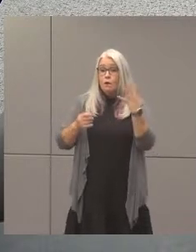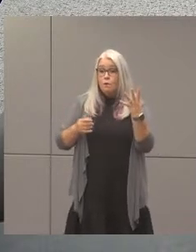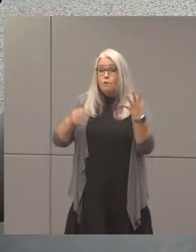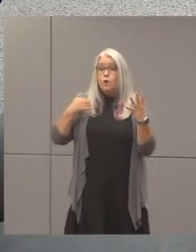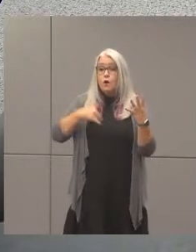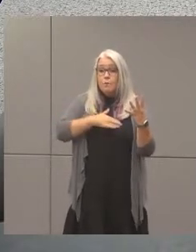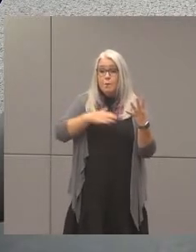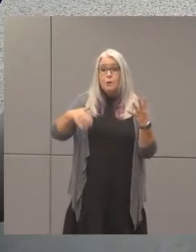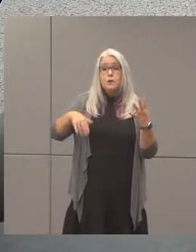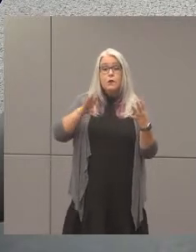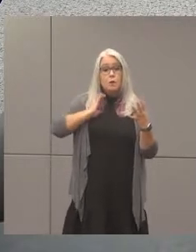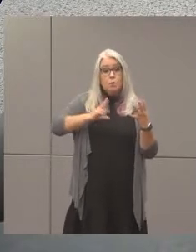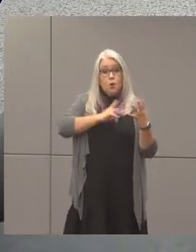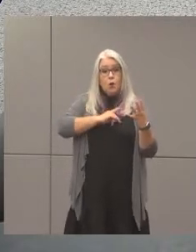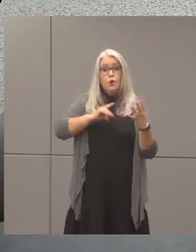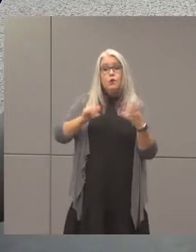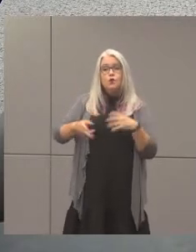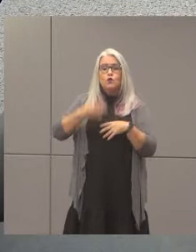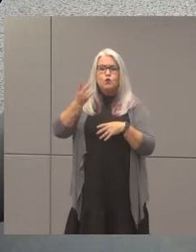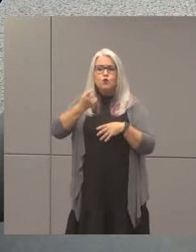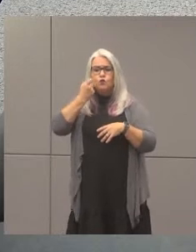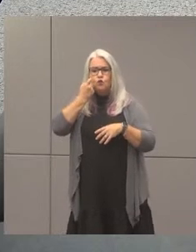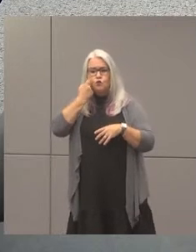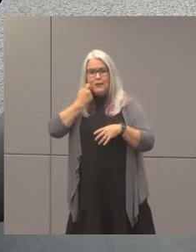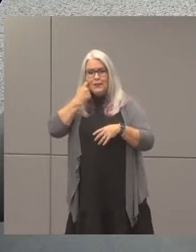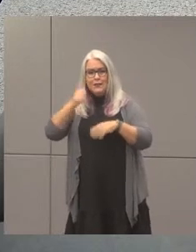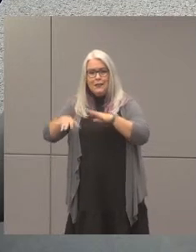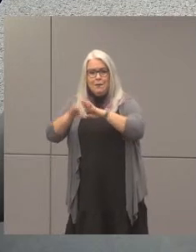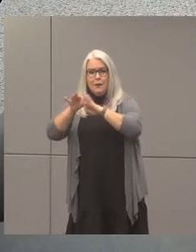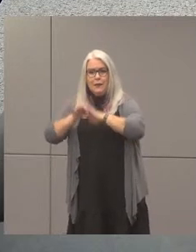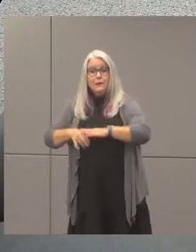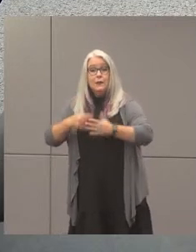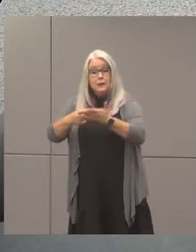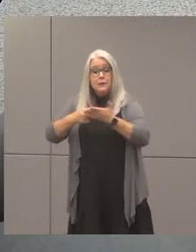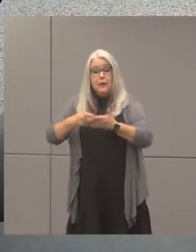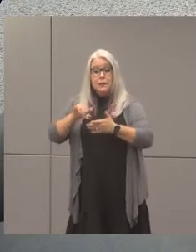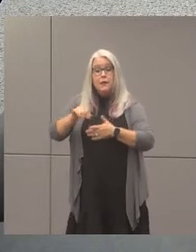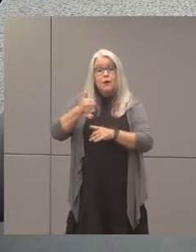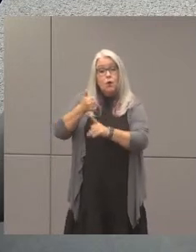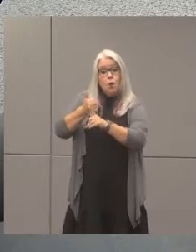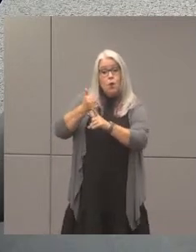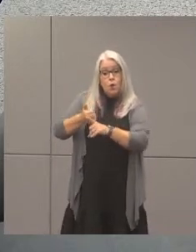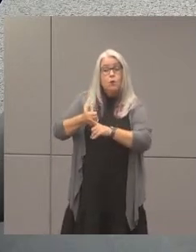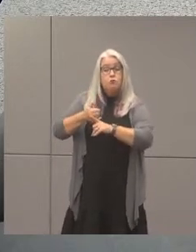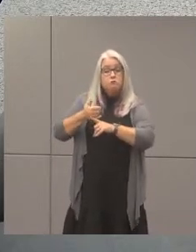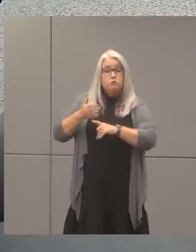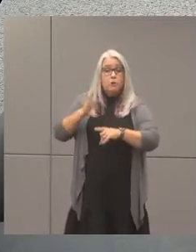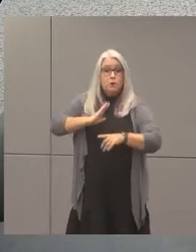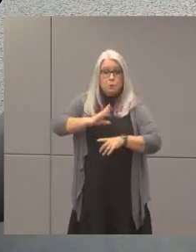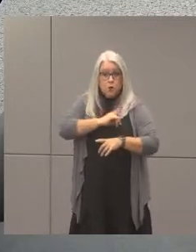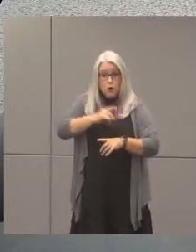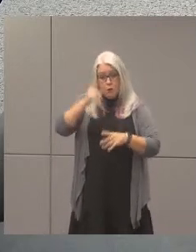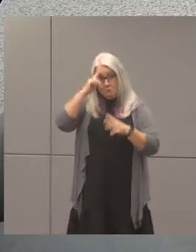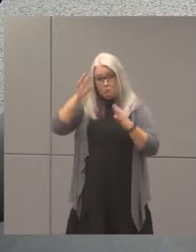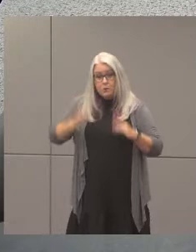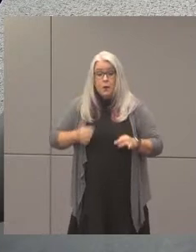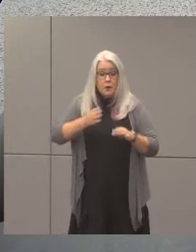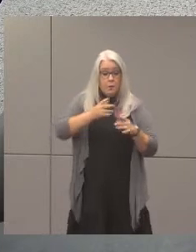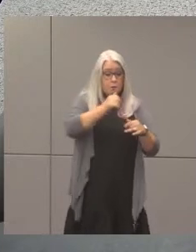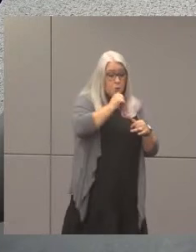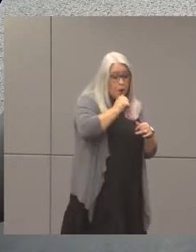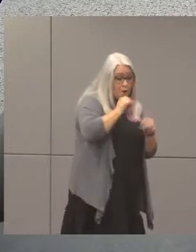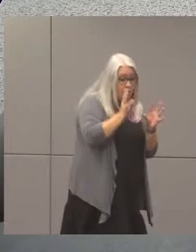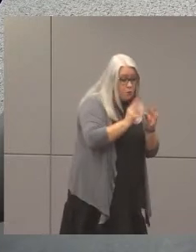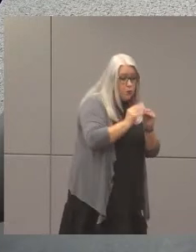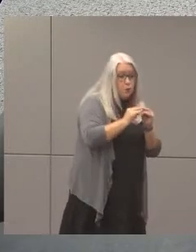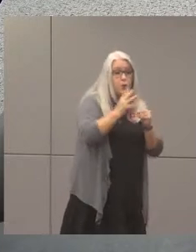board, 2 of whom were recently elected, discussed their own board positions in private and long before the organizational meeting